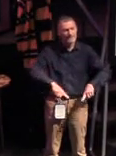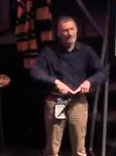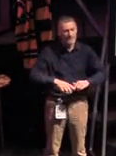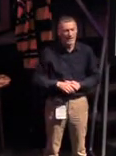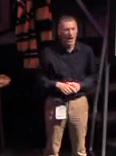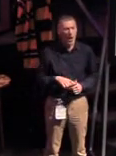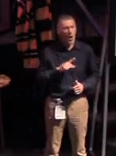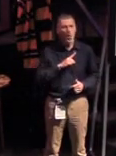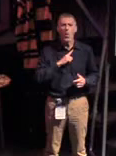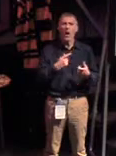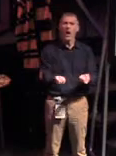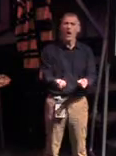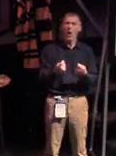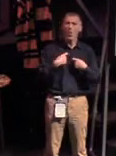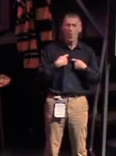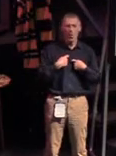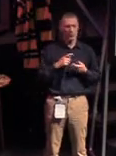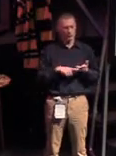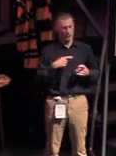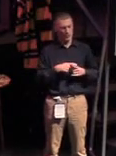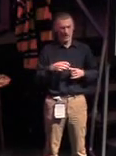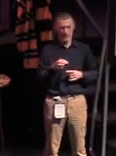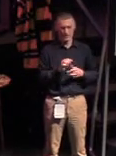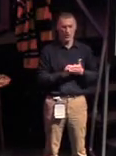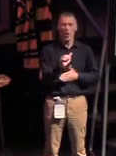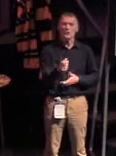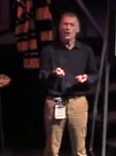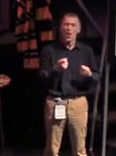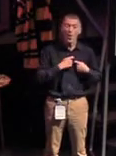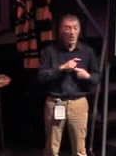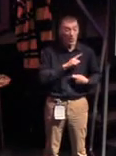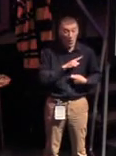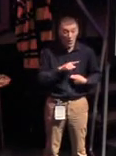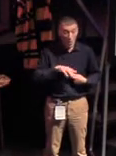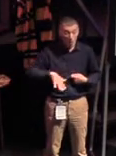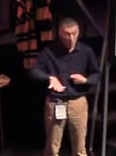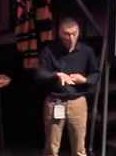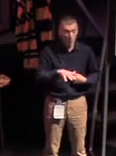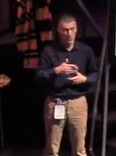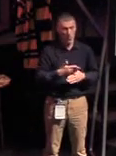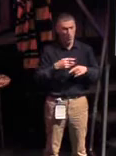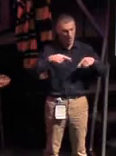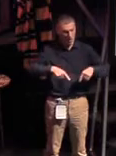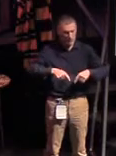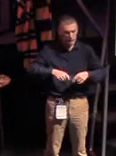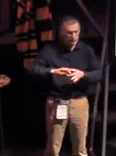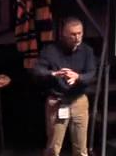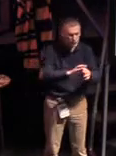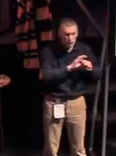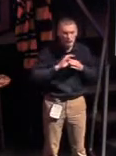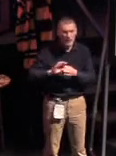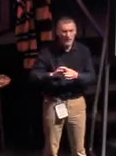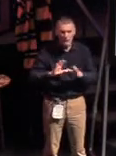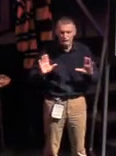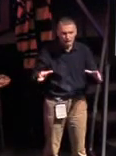why we got that UK City of Culture title was because everybody in the city worked together to that aim